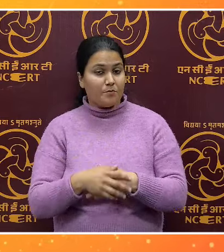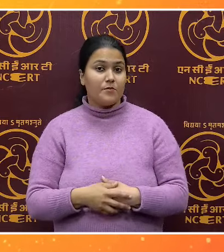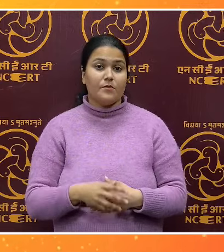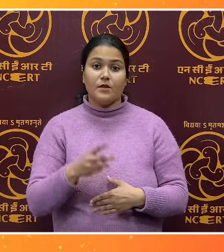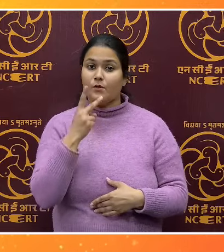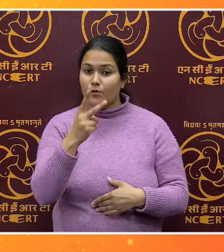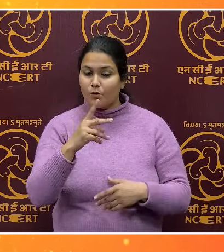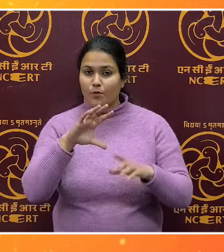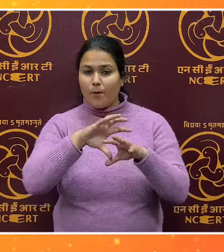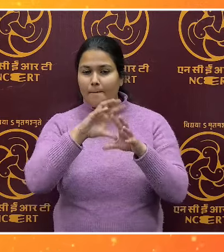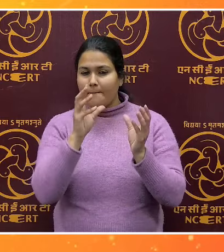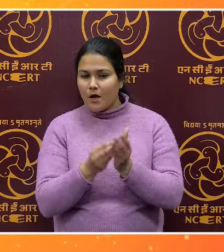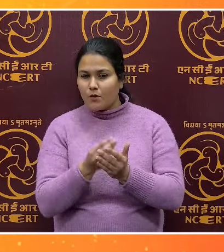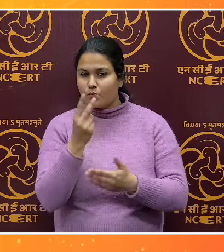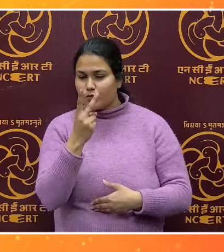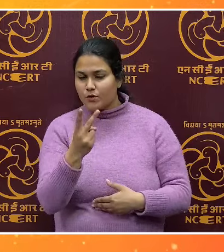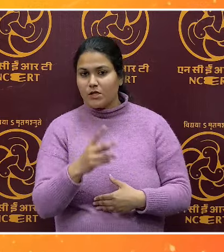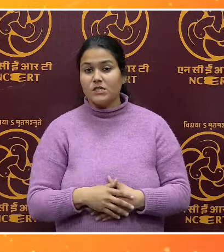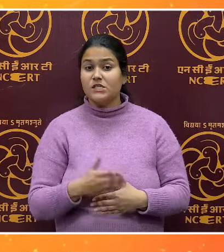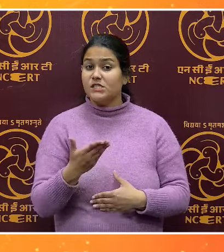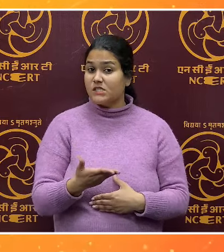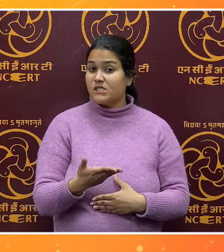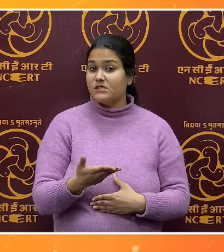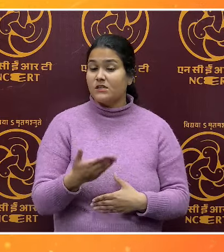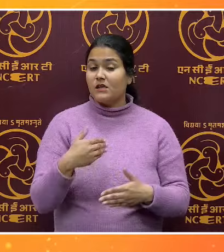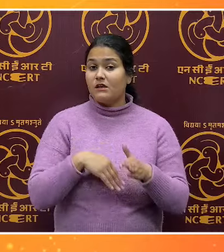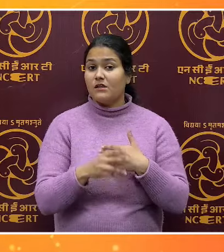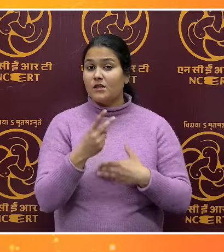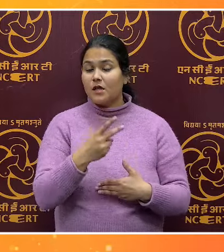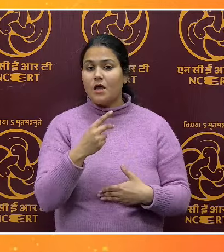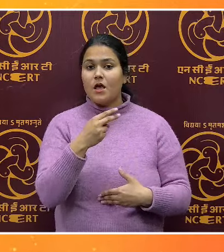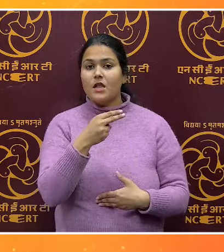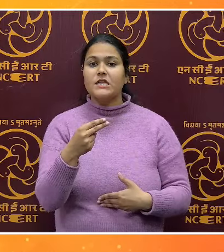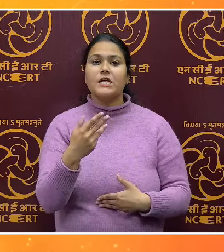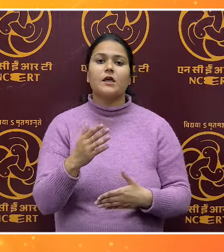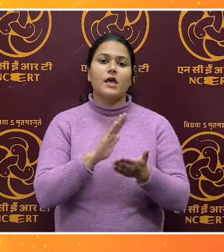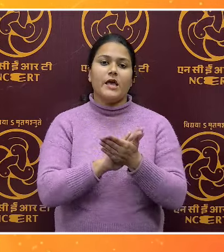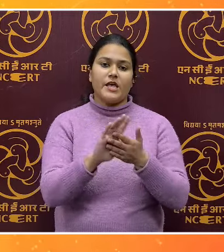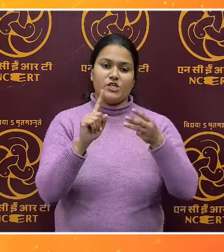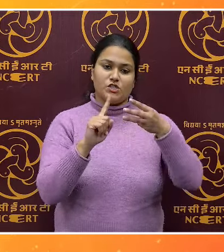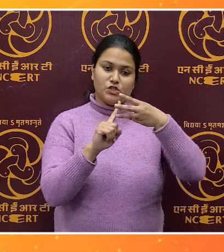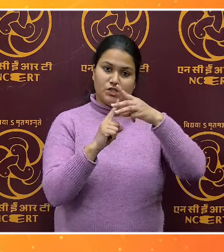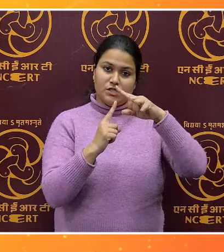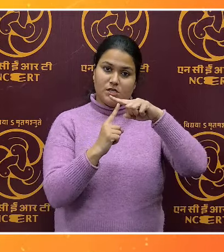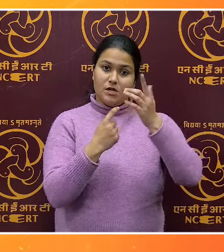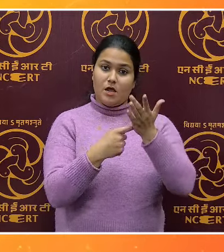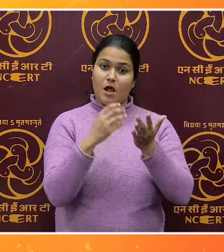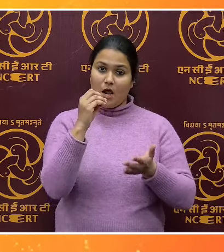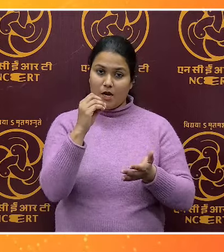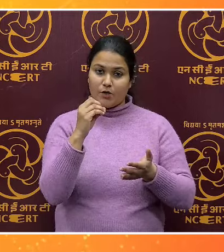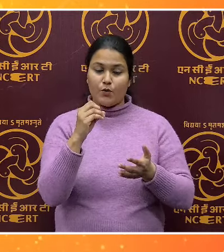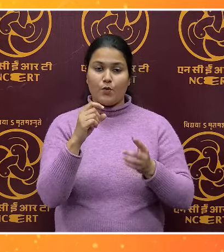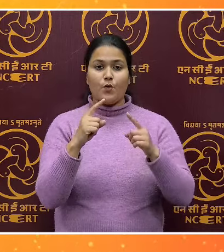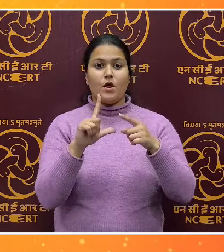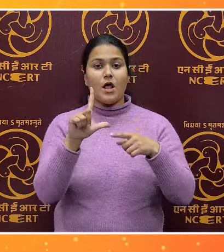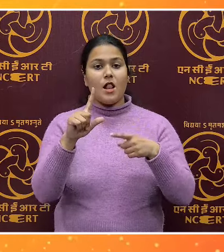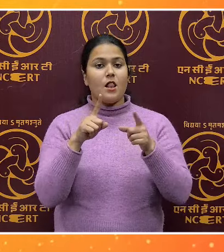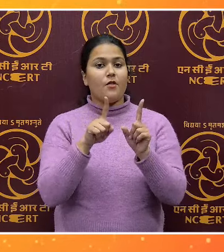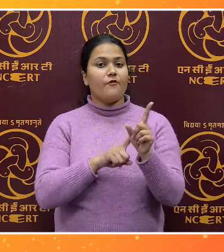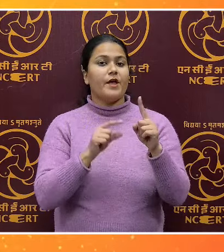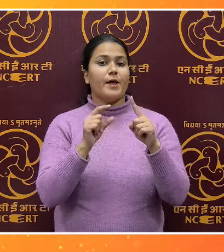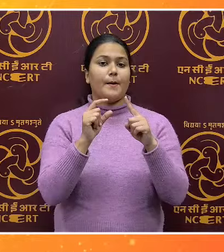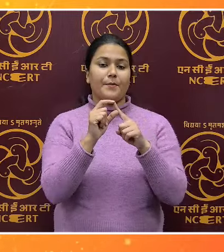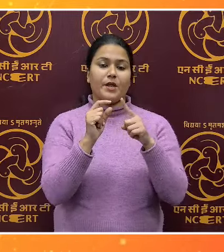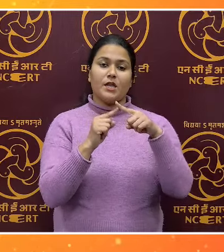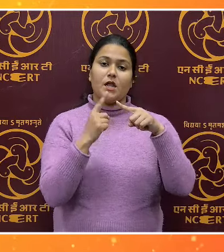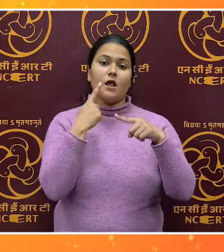sphere. Such kind of complex to be called heteroleptic complexes.